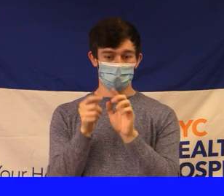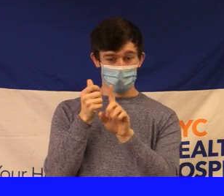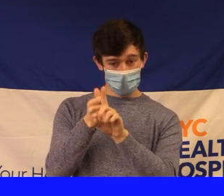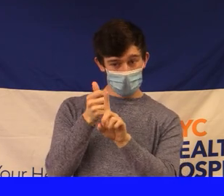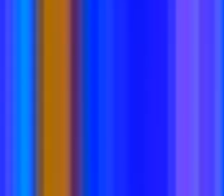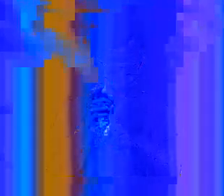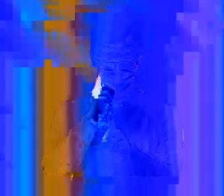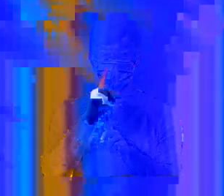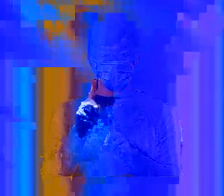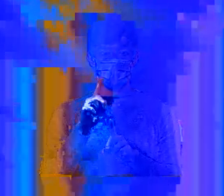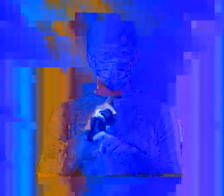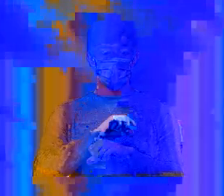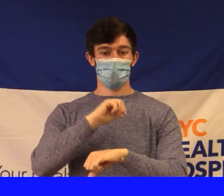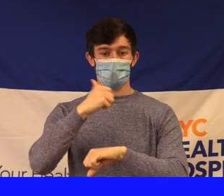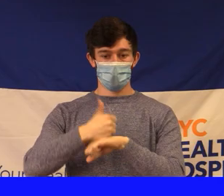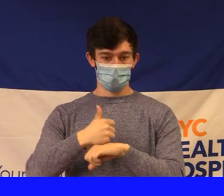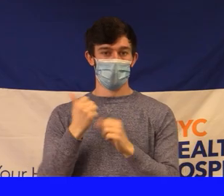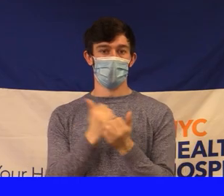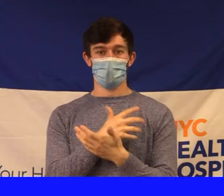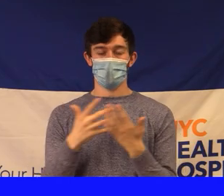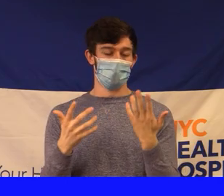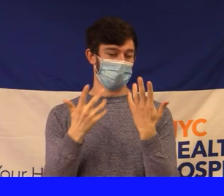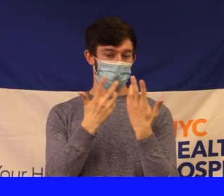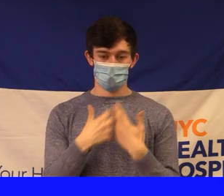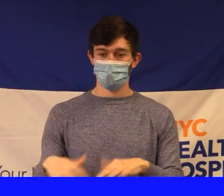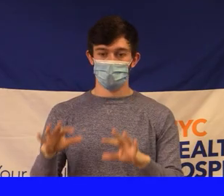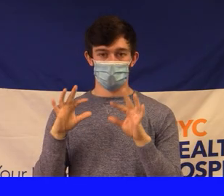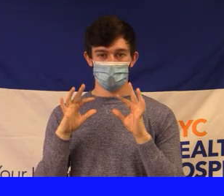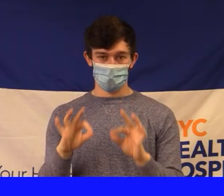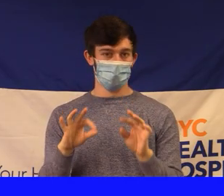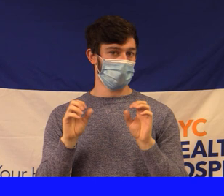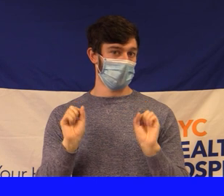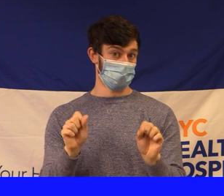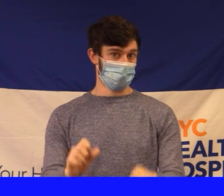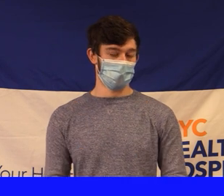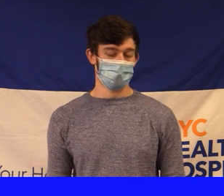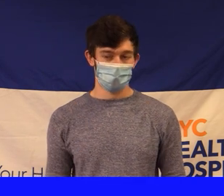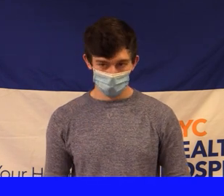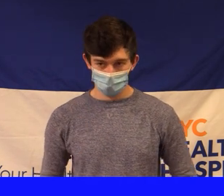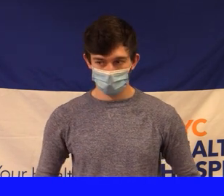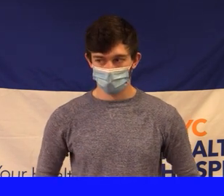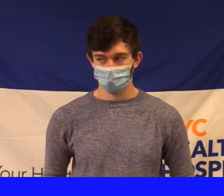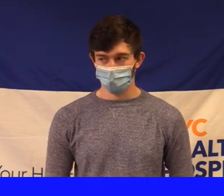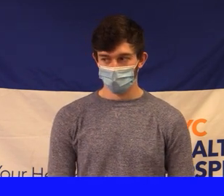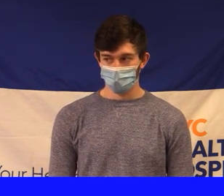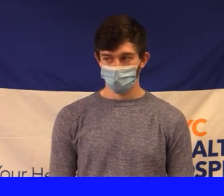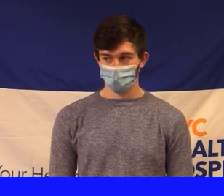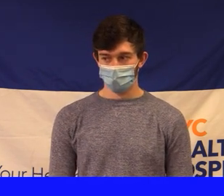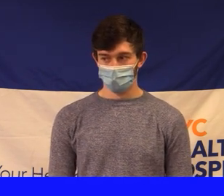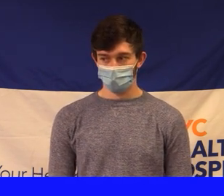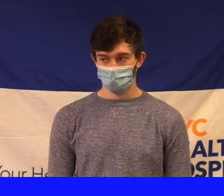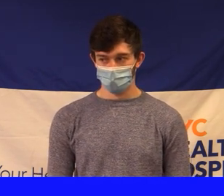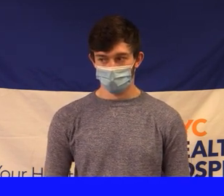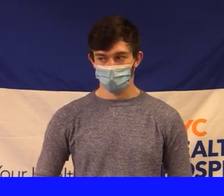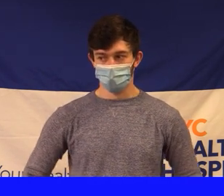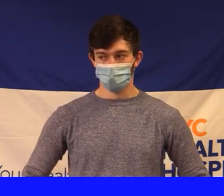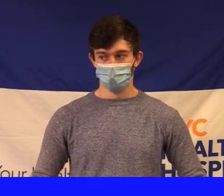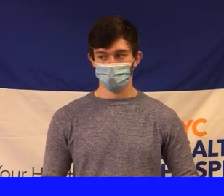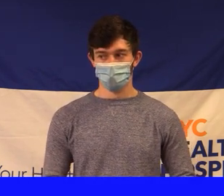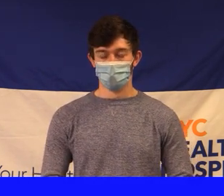to make this seamless integrated system possible. And I think the overwhelming